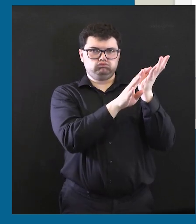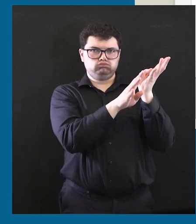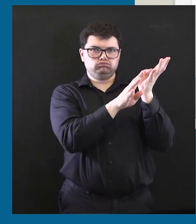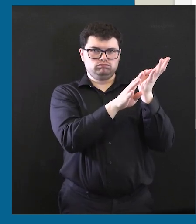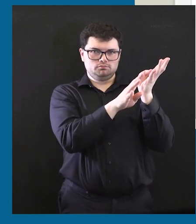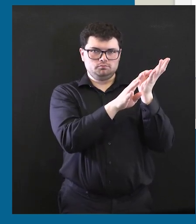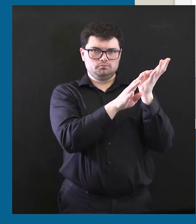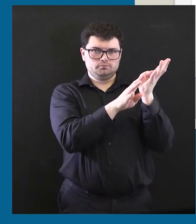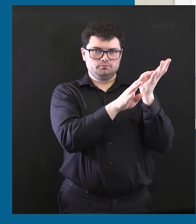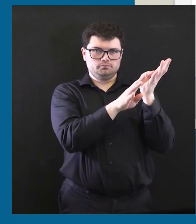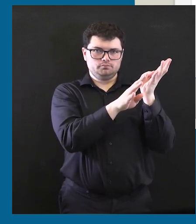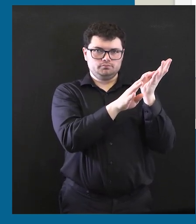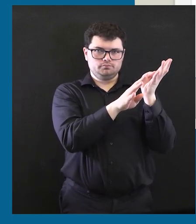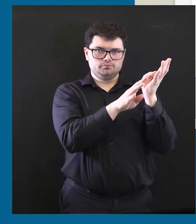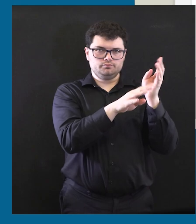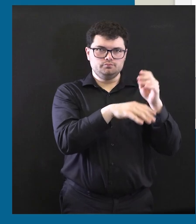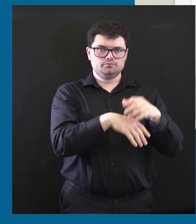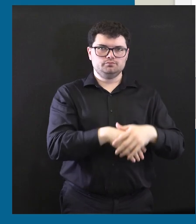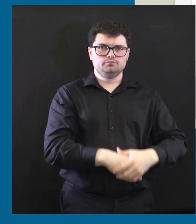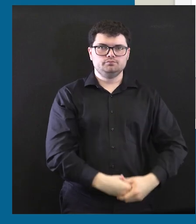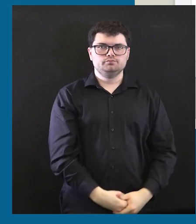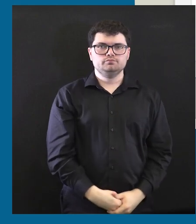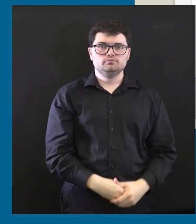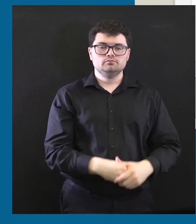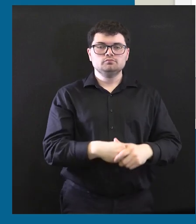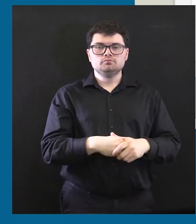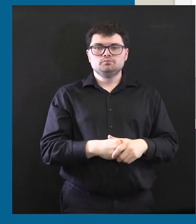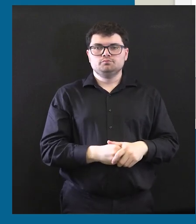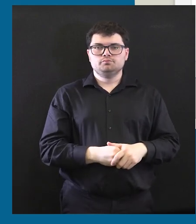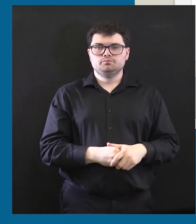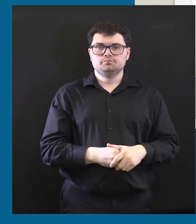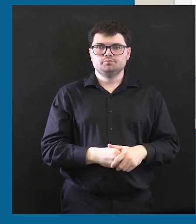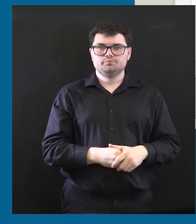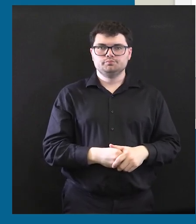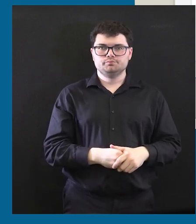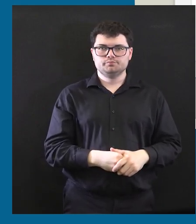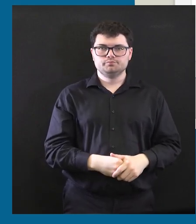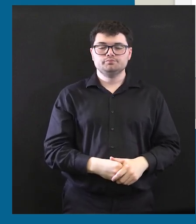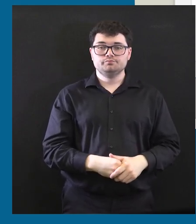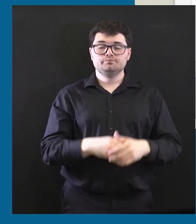You have it available in a PDF form. You can upload it here.